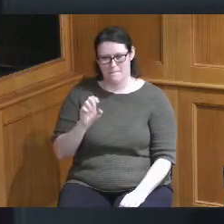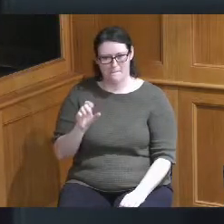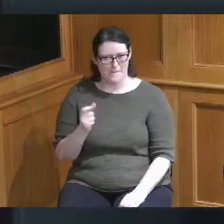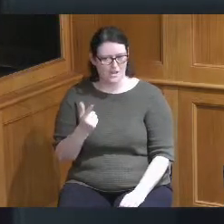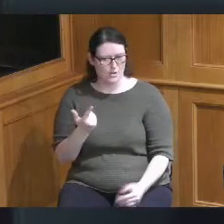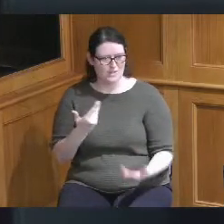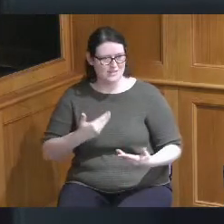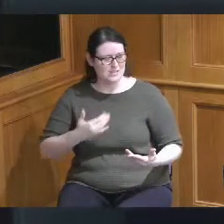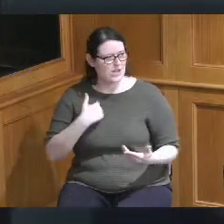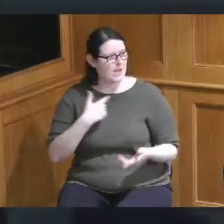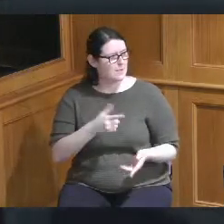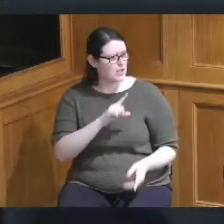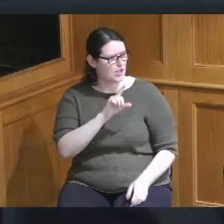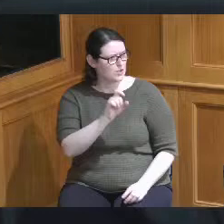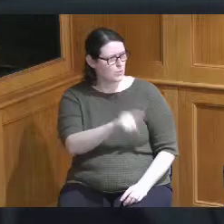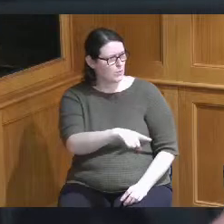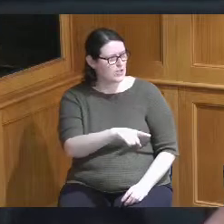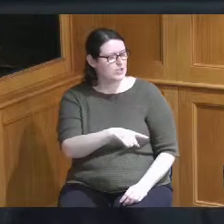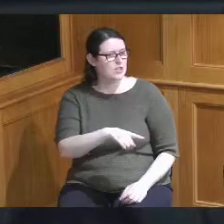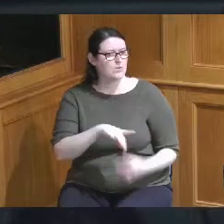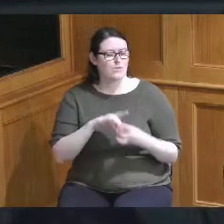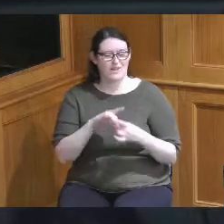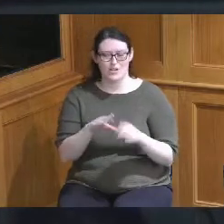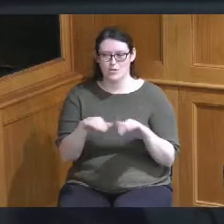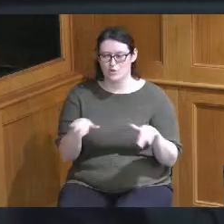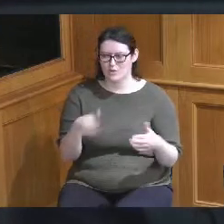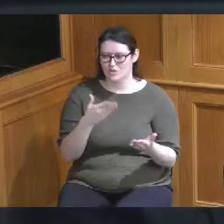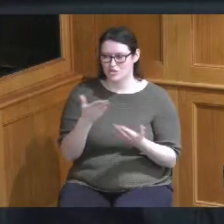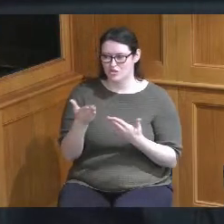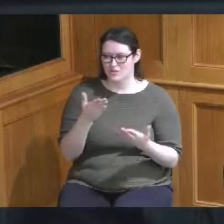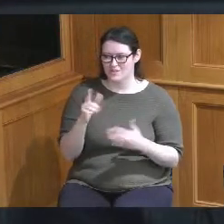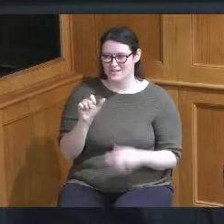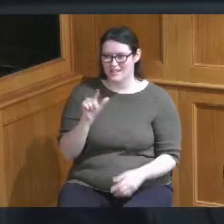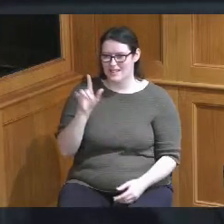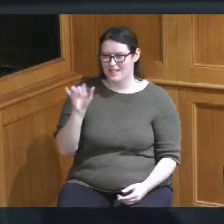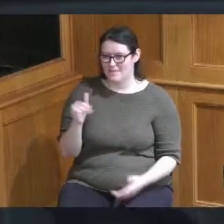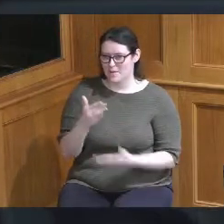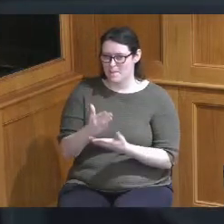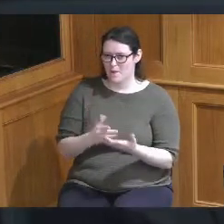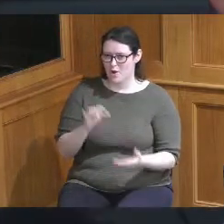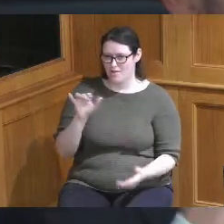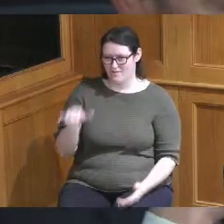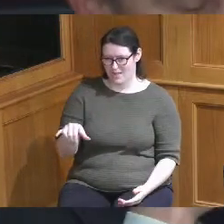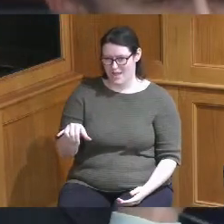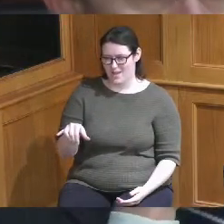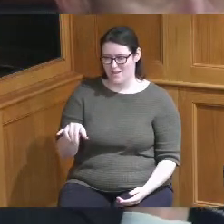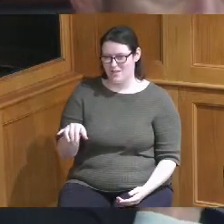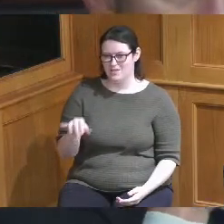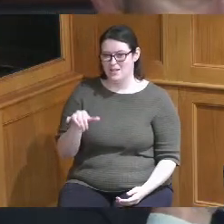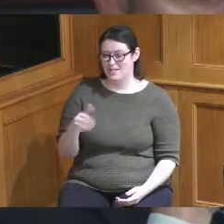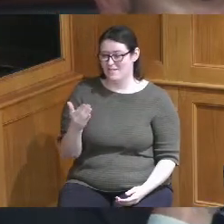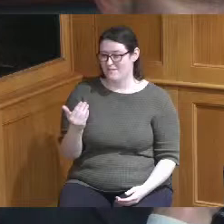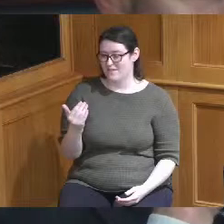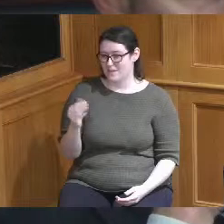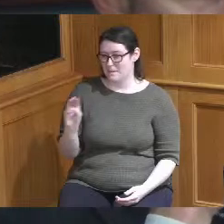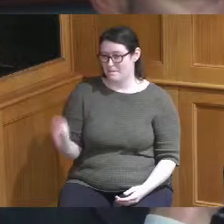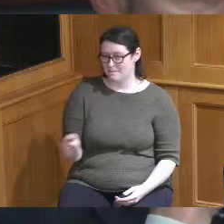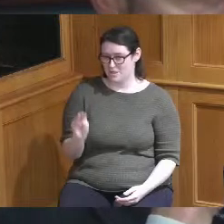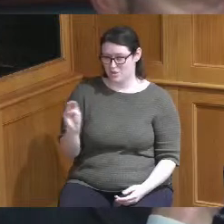I'm going to ask you a question about the Children's Services Levy portion of this. So it's the $15